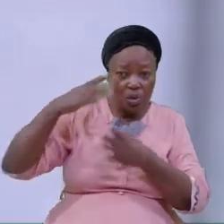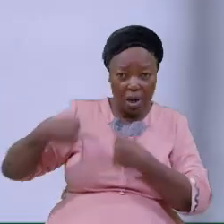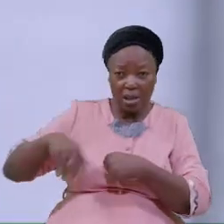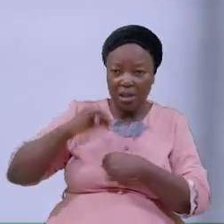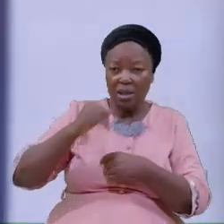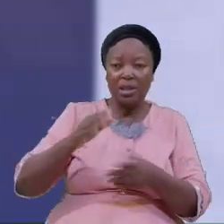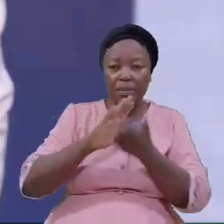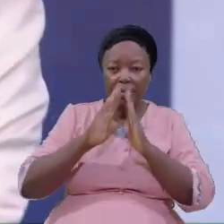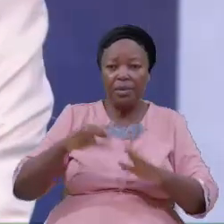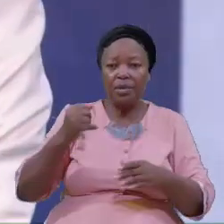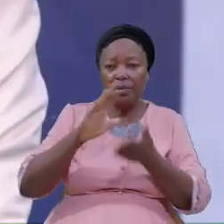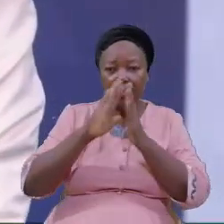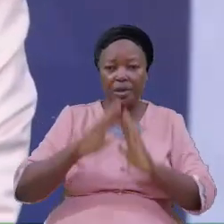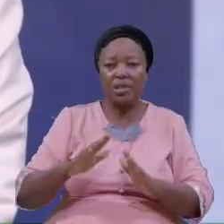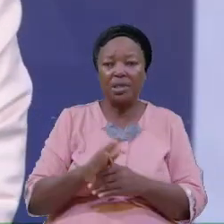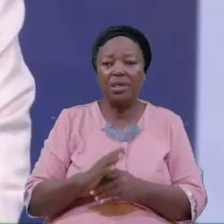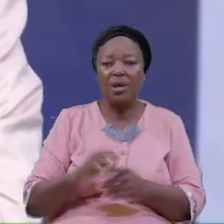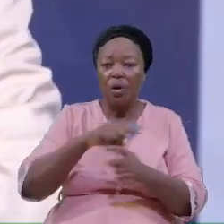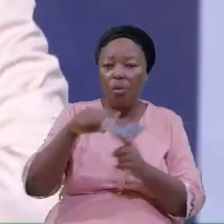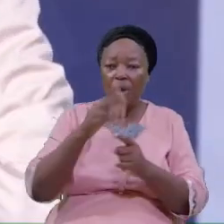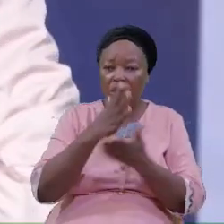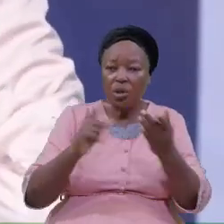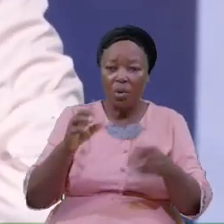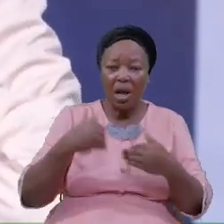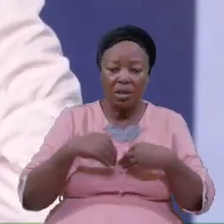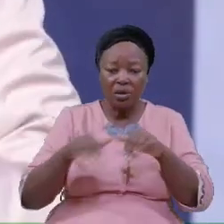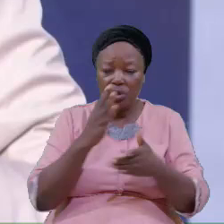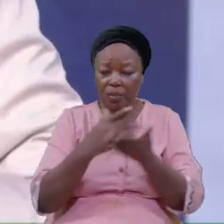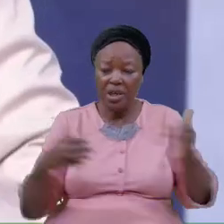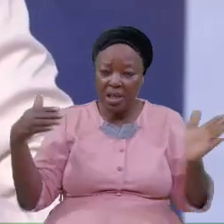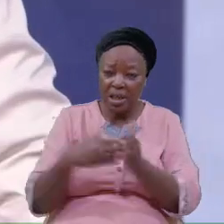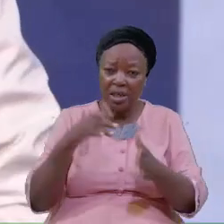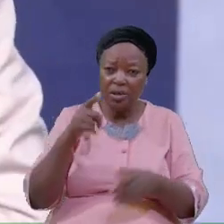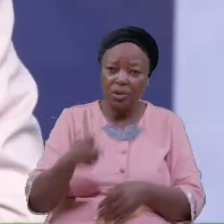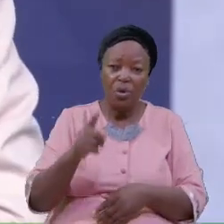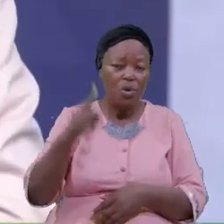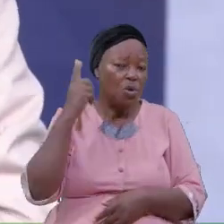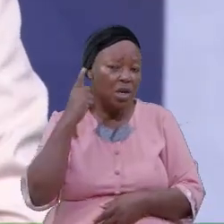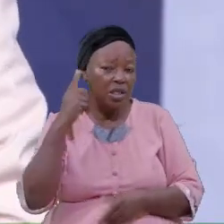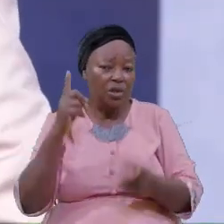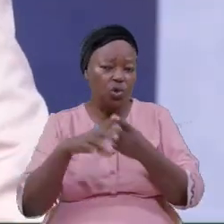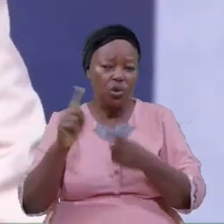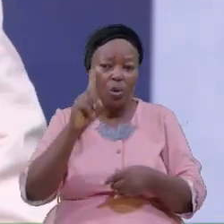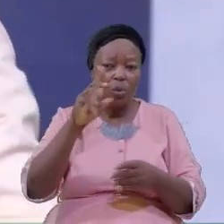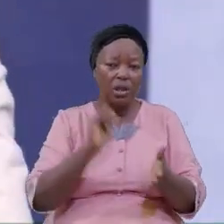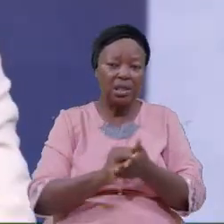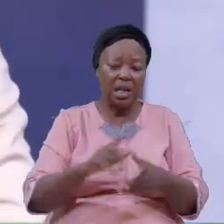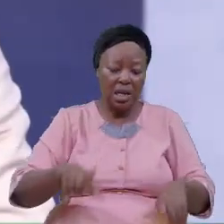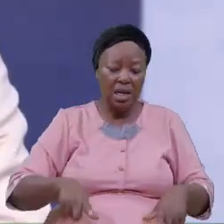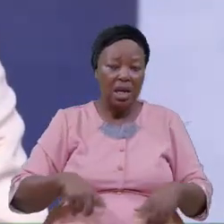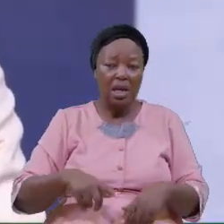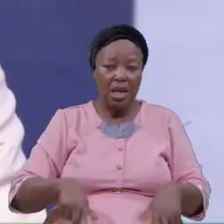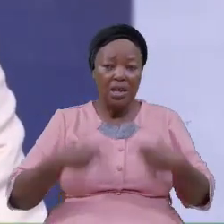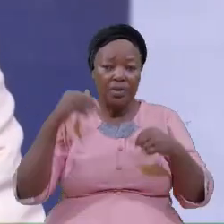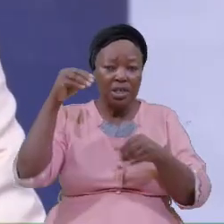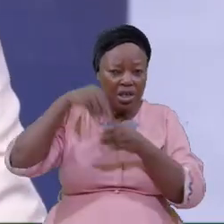When somebody has done something against you, listen to the one who lives within you. He'll not say, slap